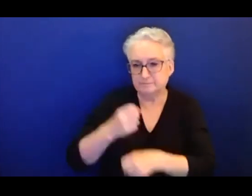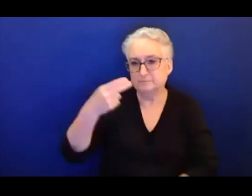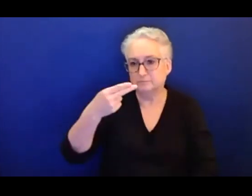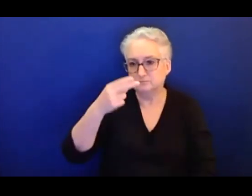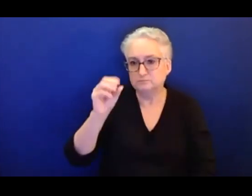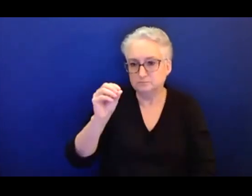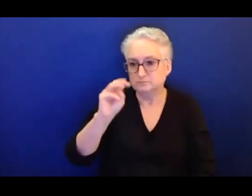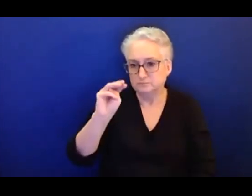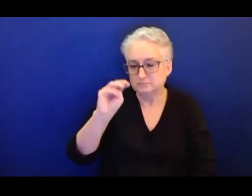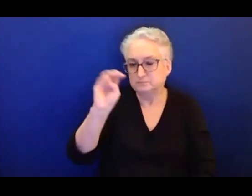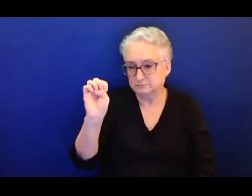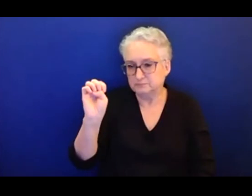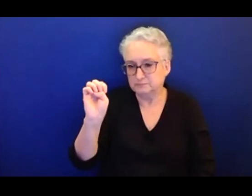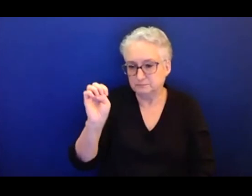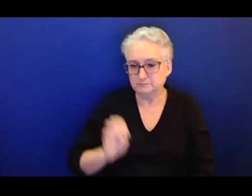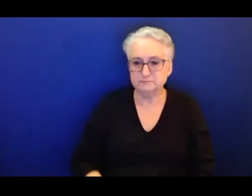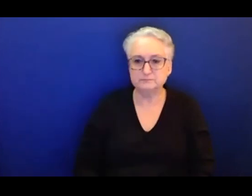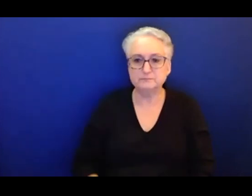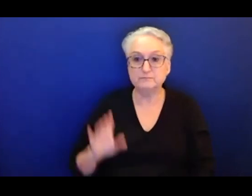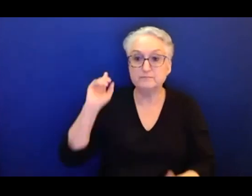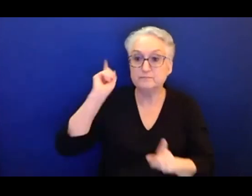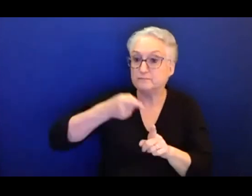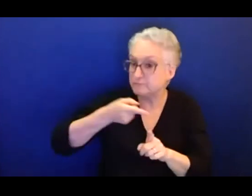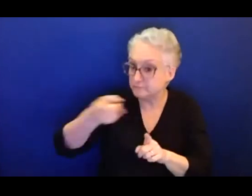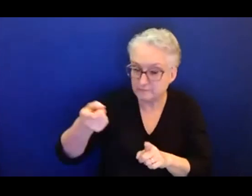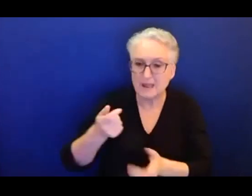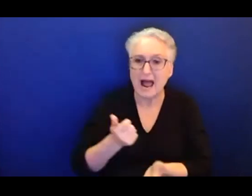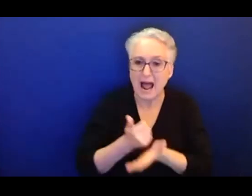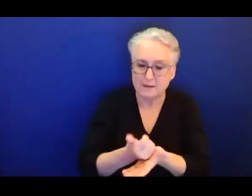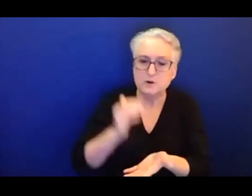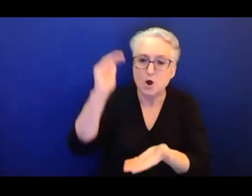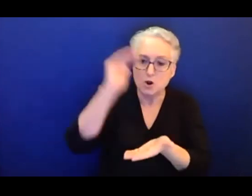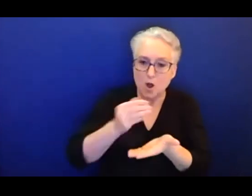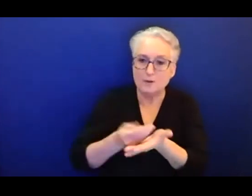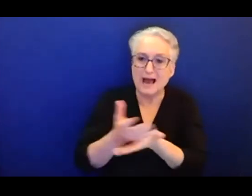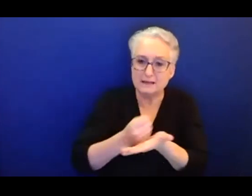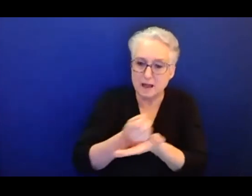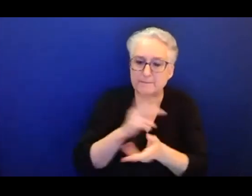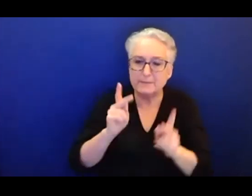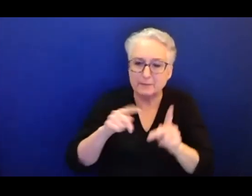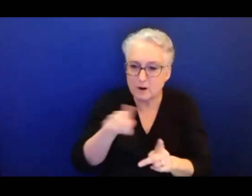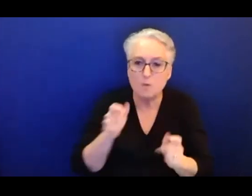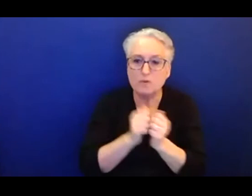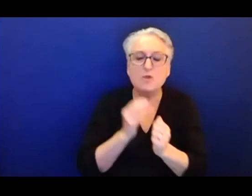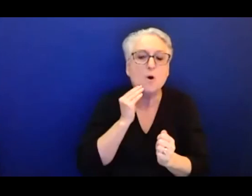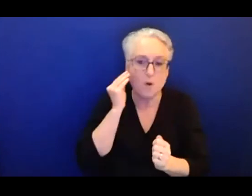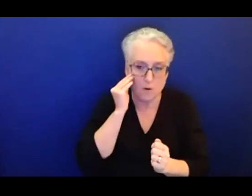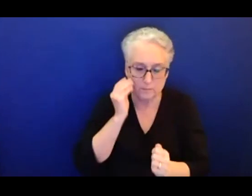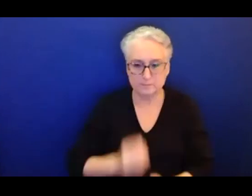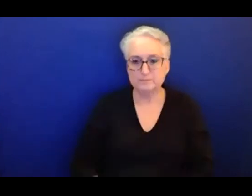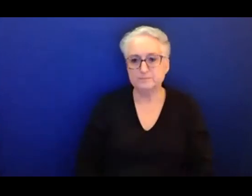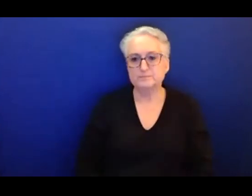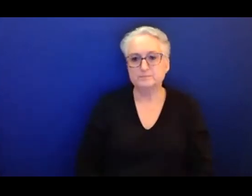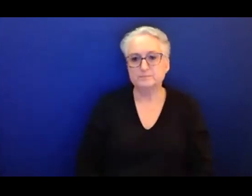low and moderate income households. The activities that the city participates in are homeownership assistance, new